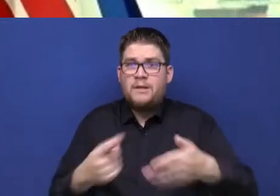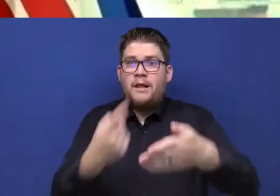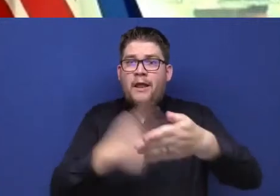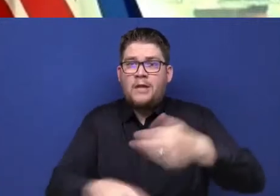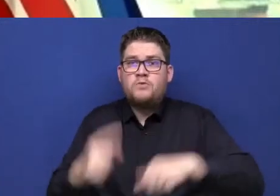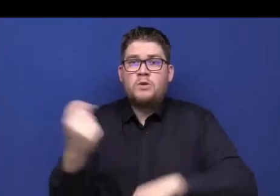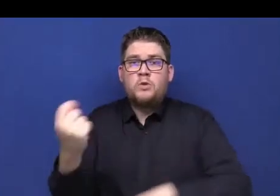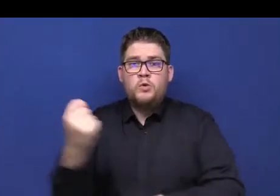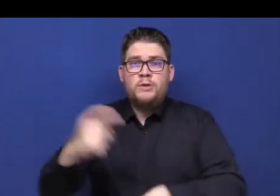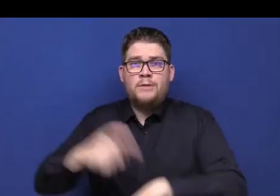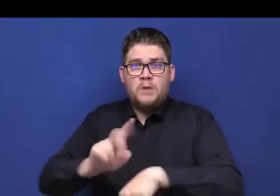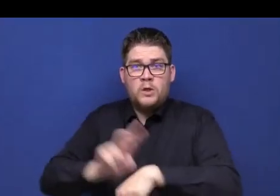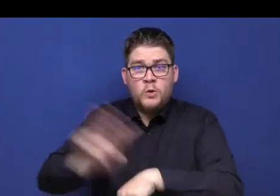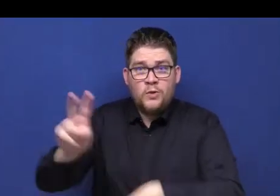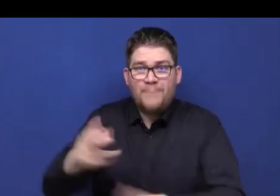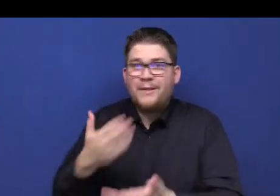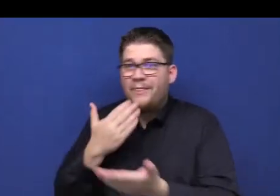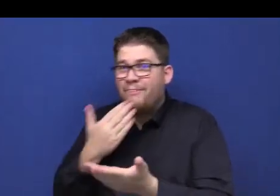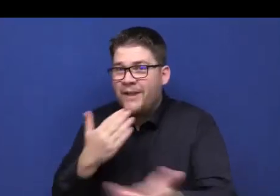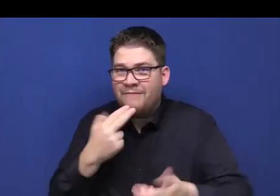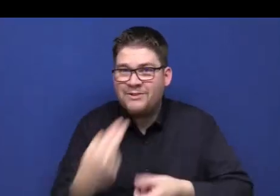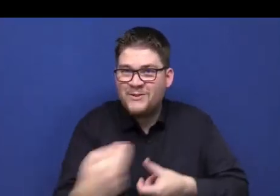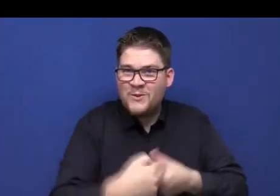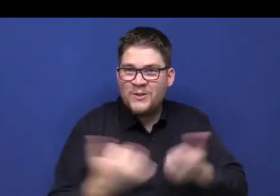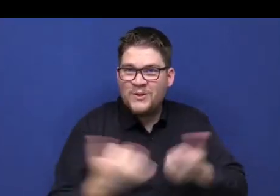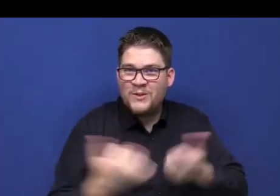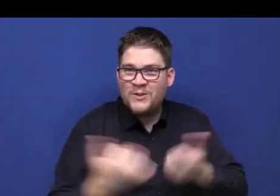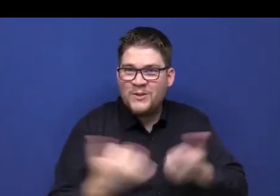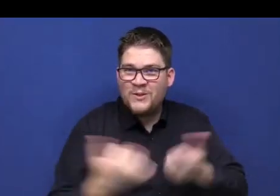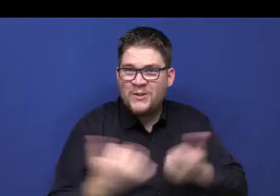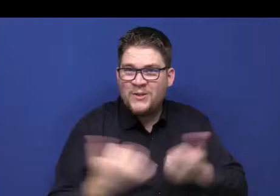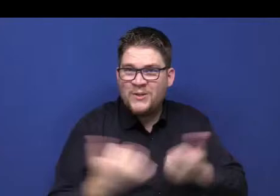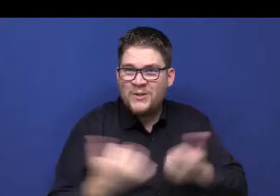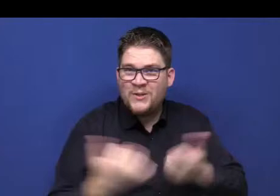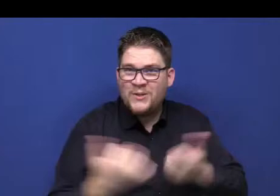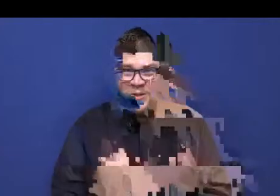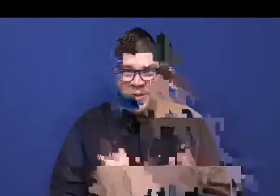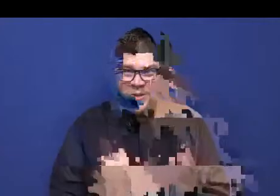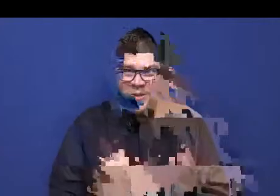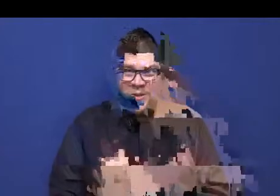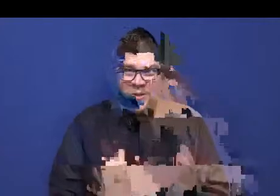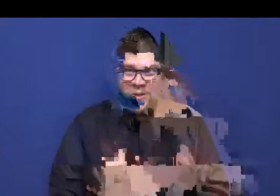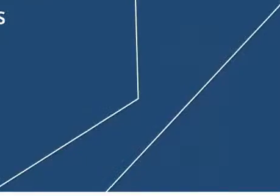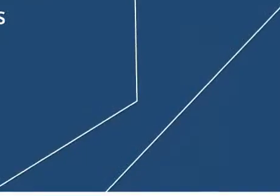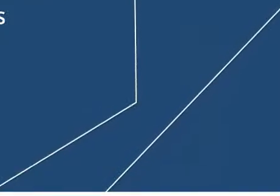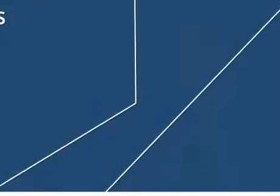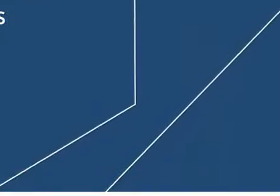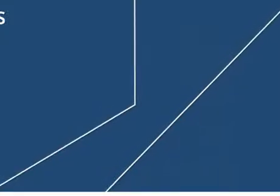Great. Thank you.